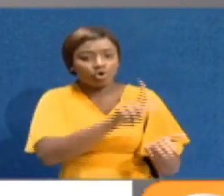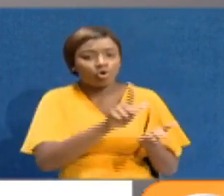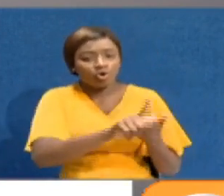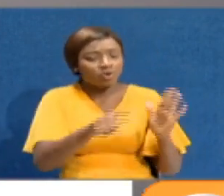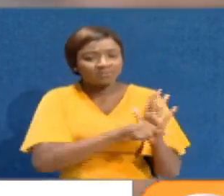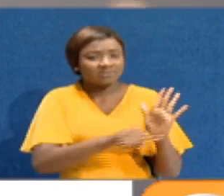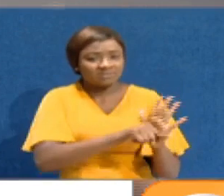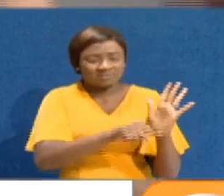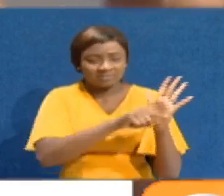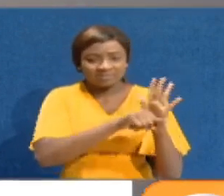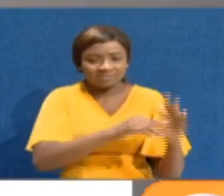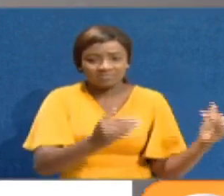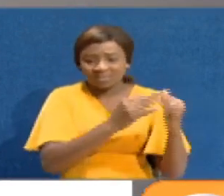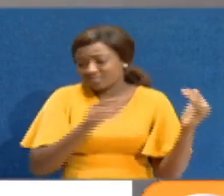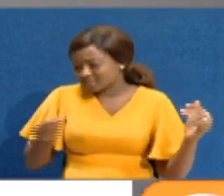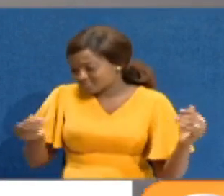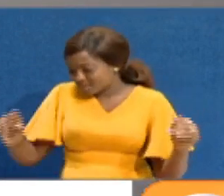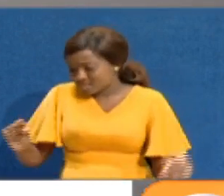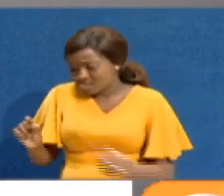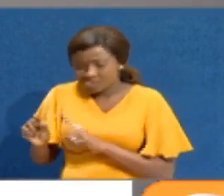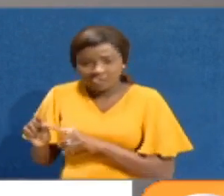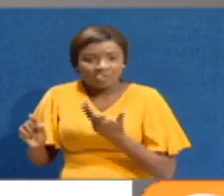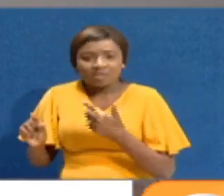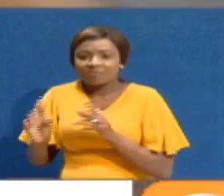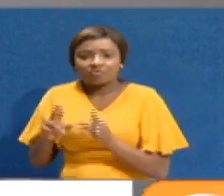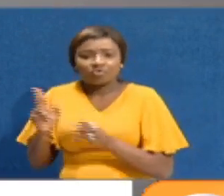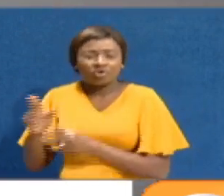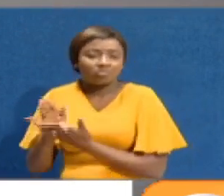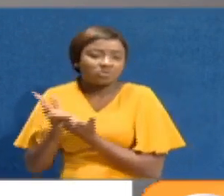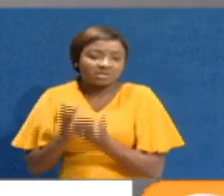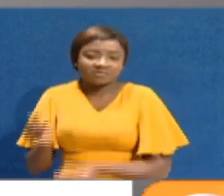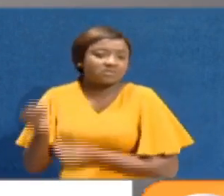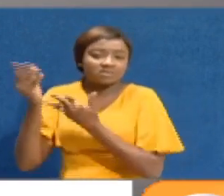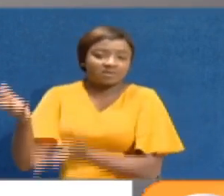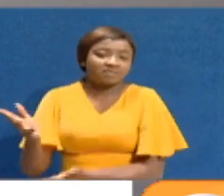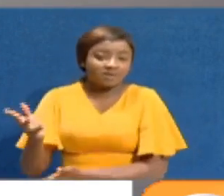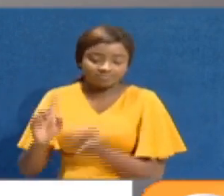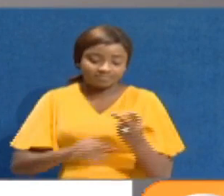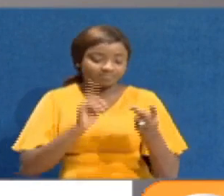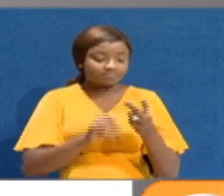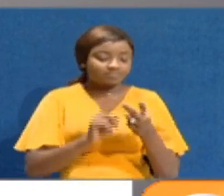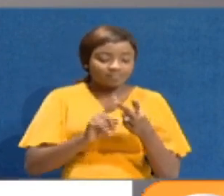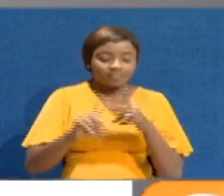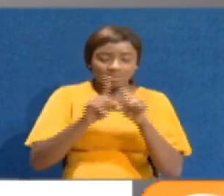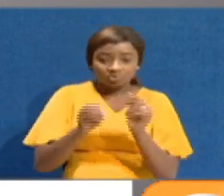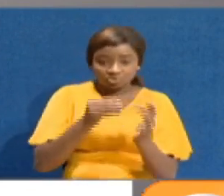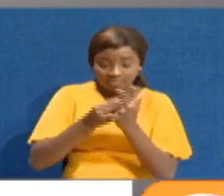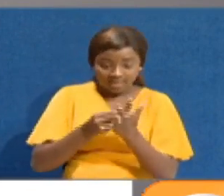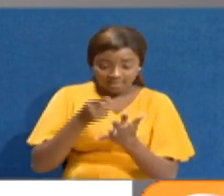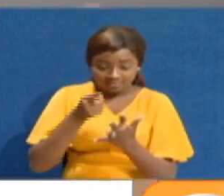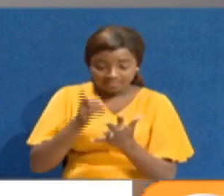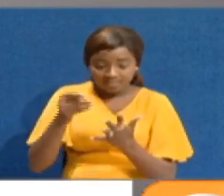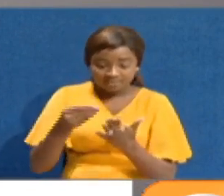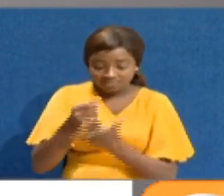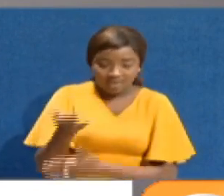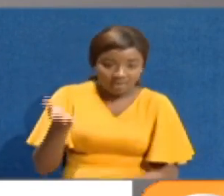or rather to leave very few resources available for basic service delivery. Secondly, because this money has to be paid